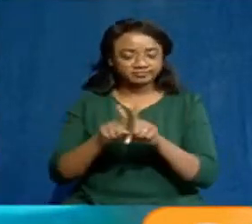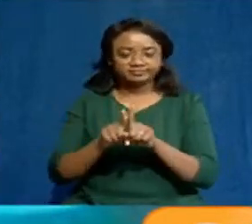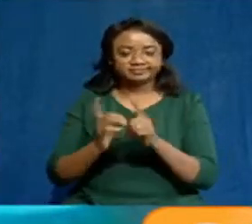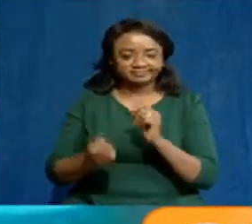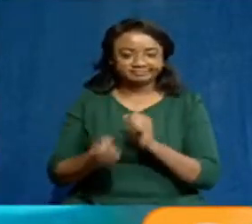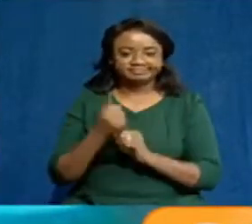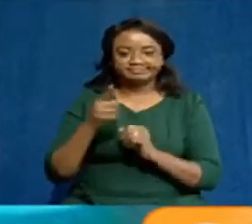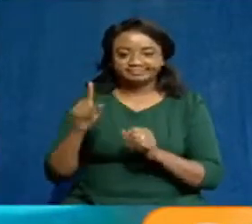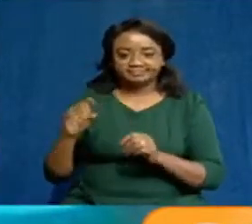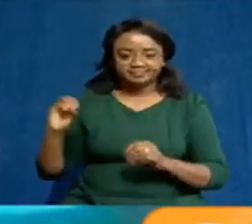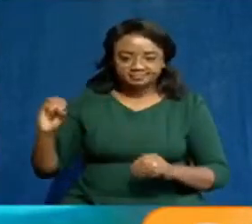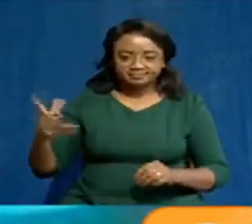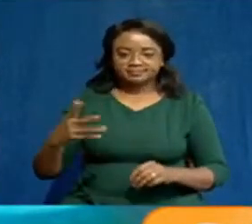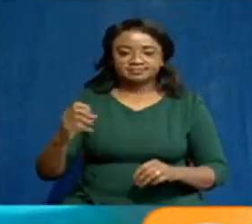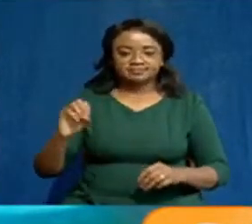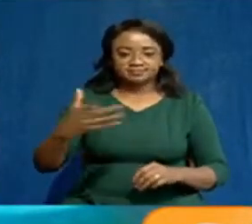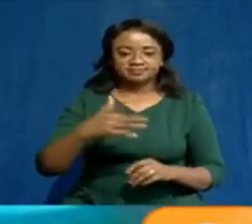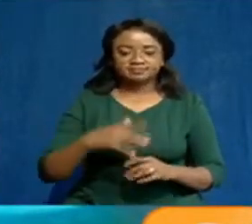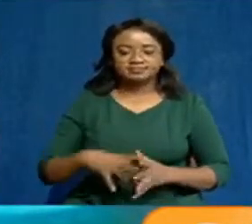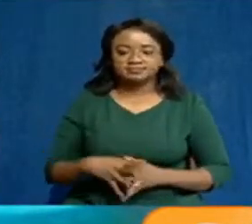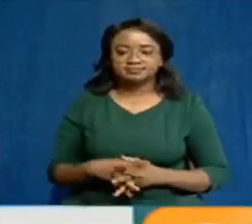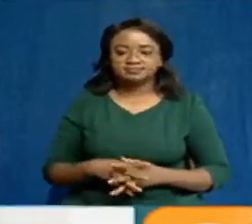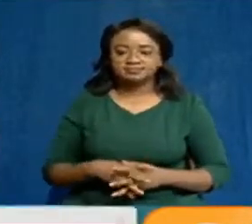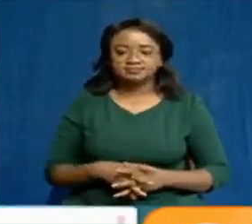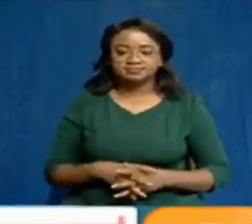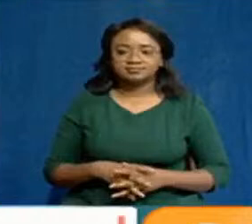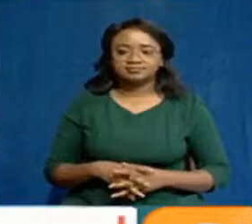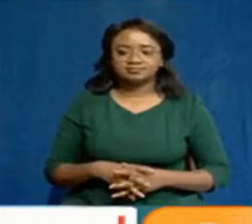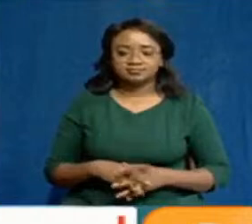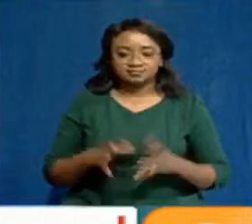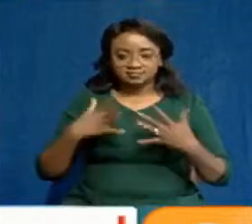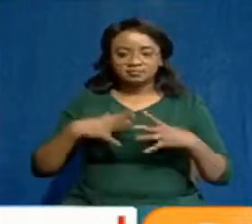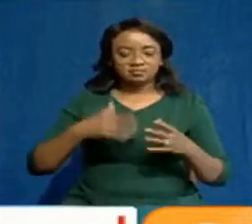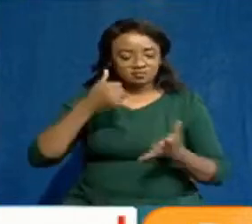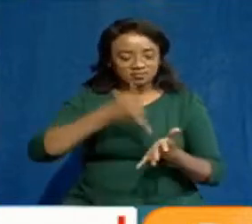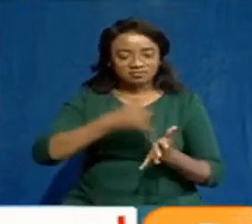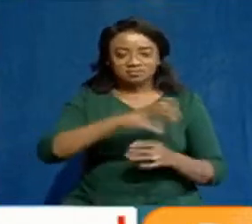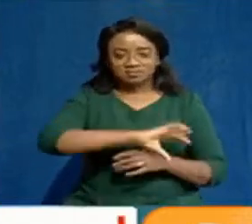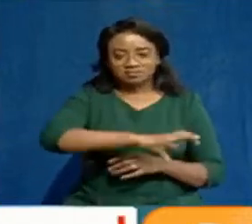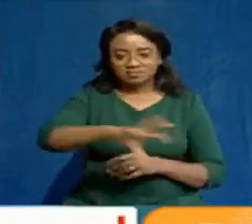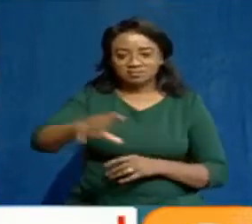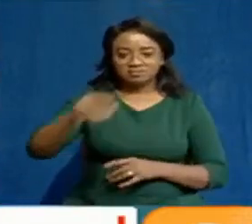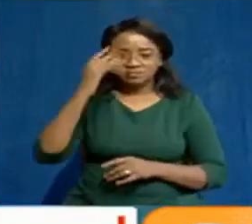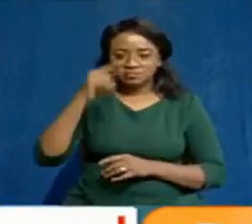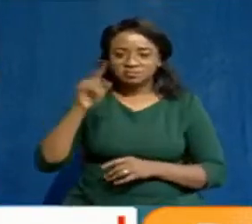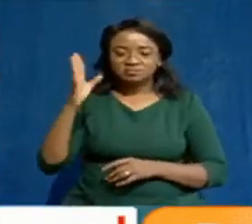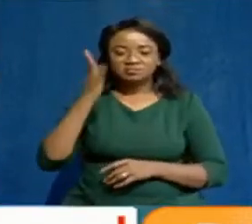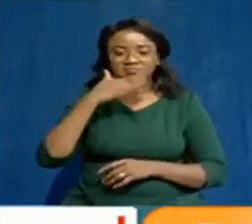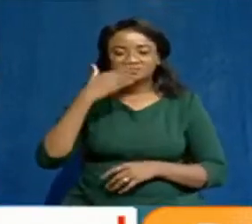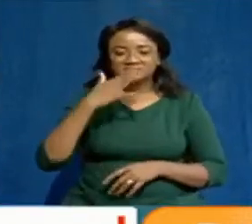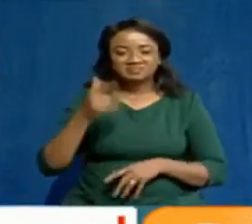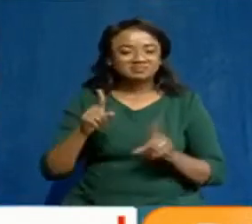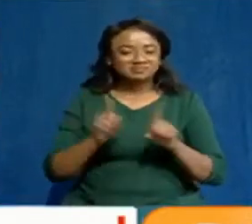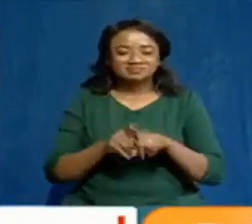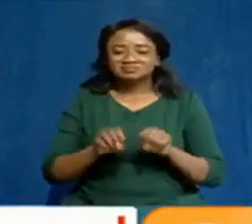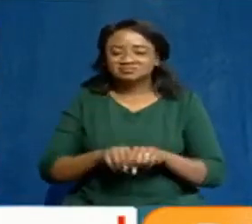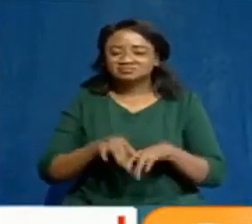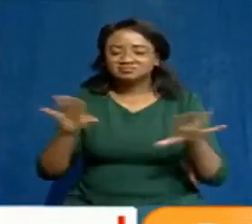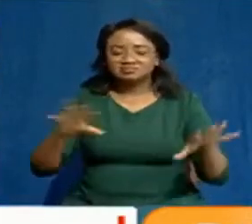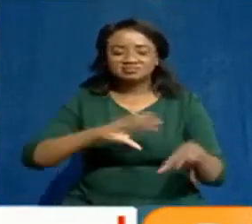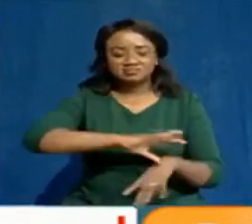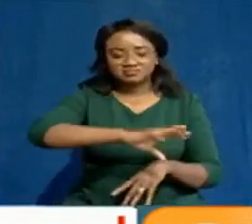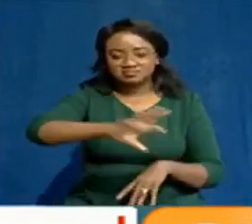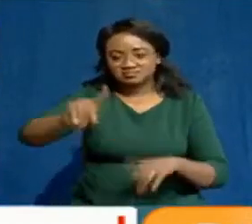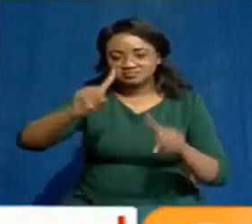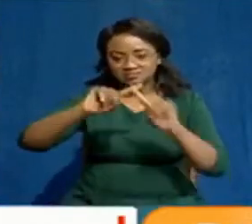the informal groups who are located in counties, because waste is, as I said, is devolved, they are supposed, all